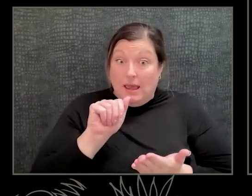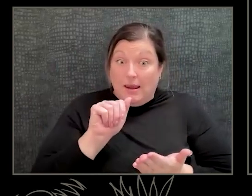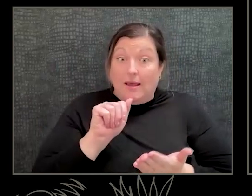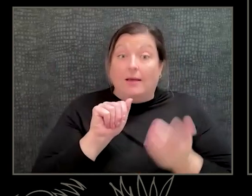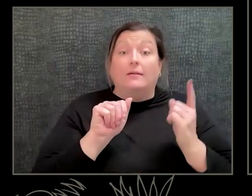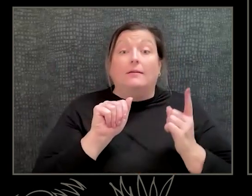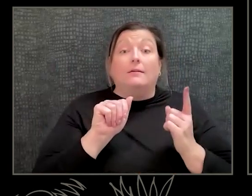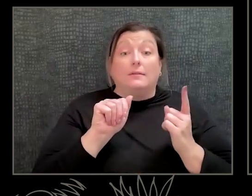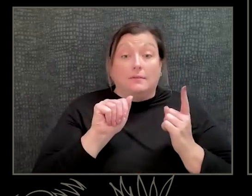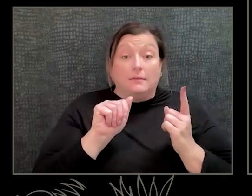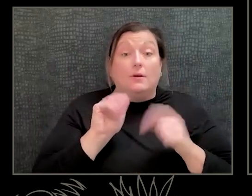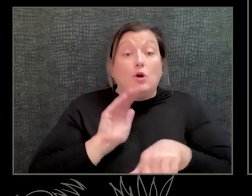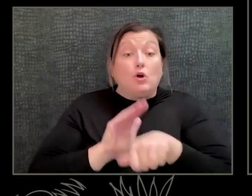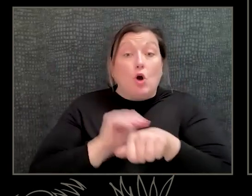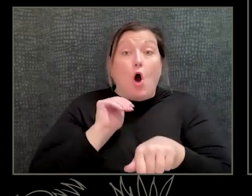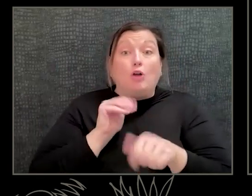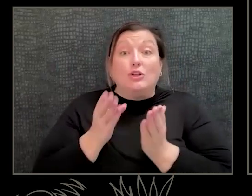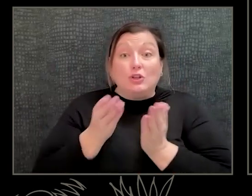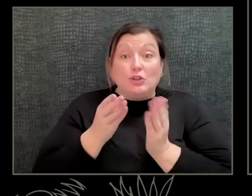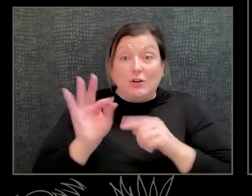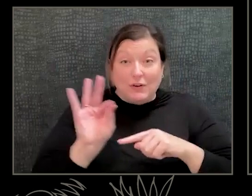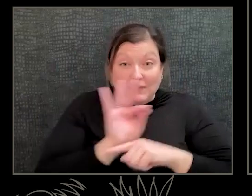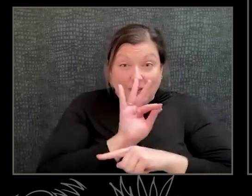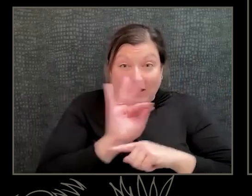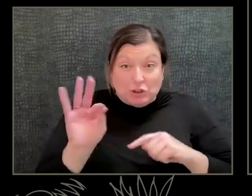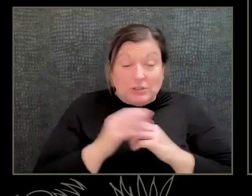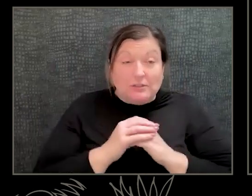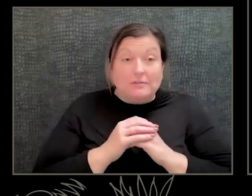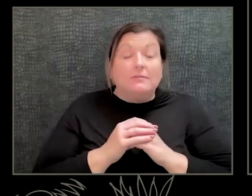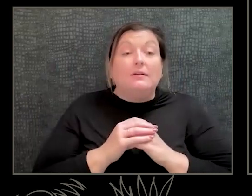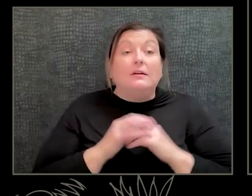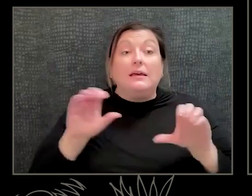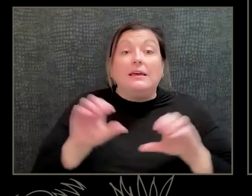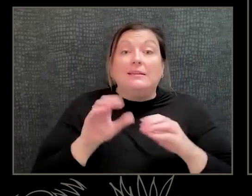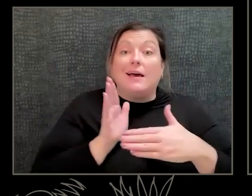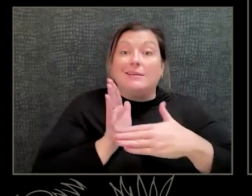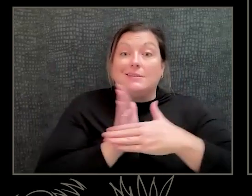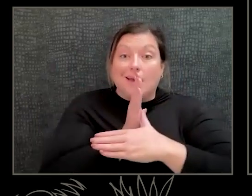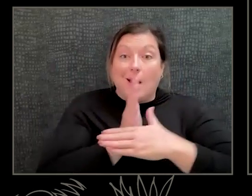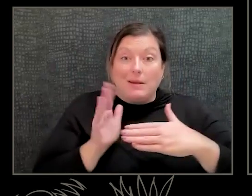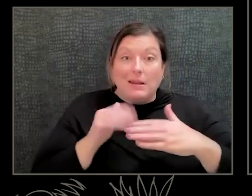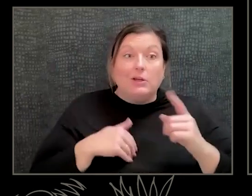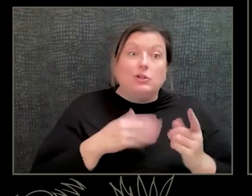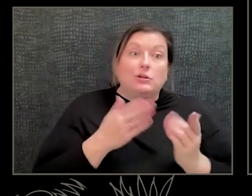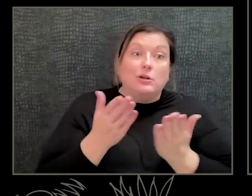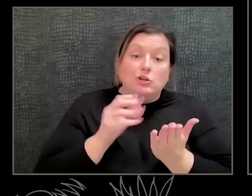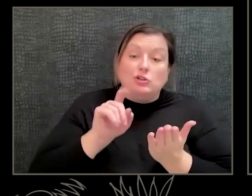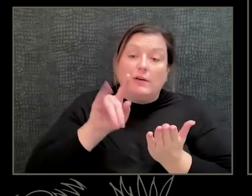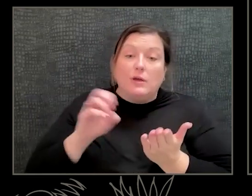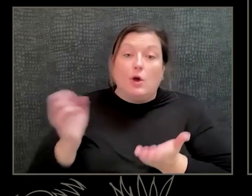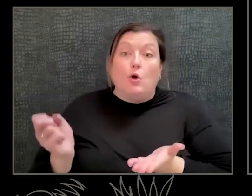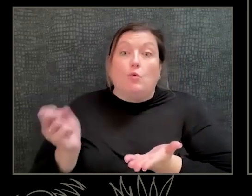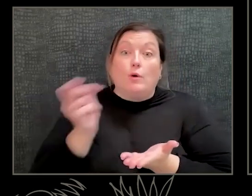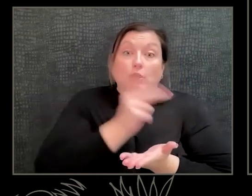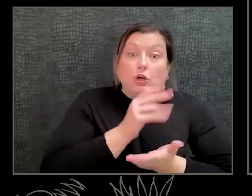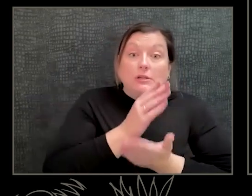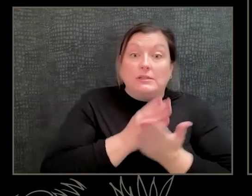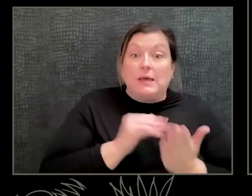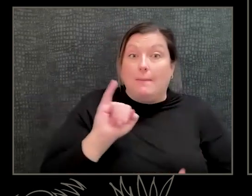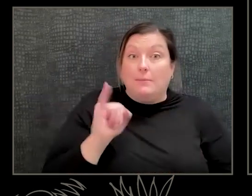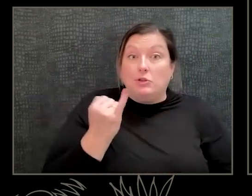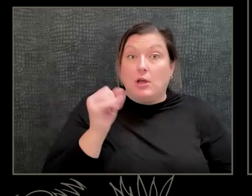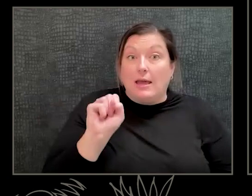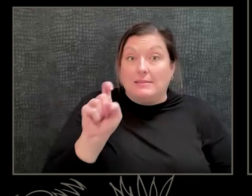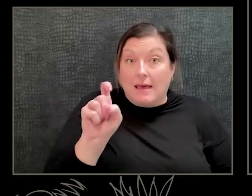the server function. The server function does the computation server side, returns some JSX.